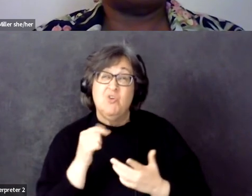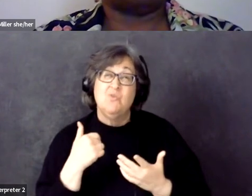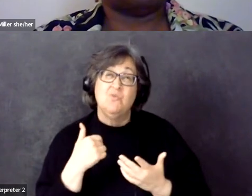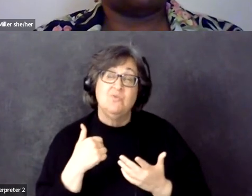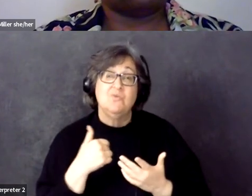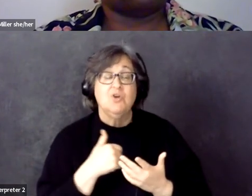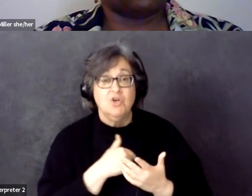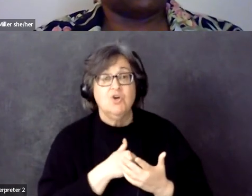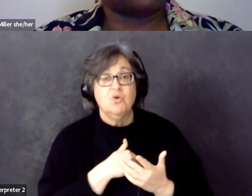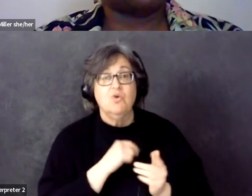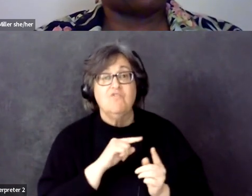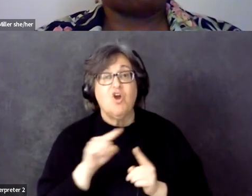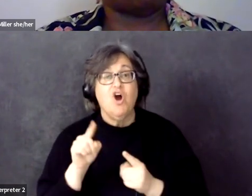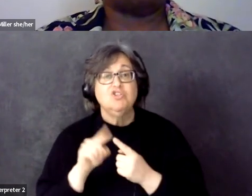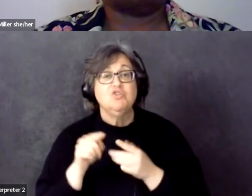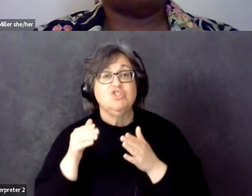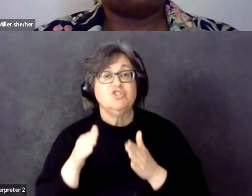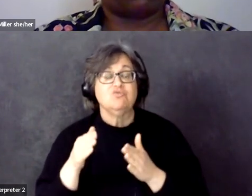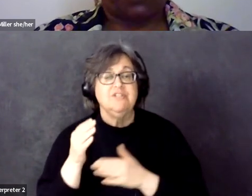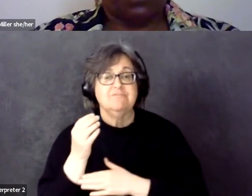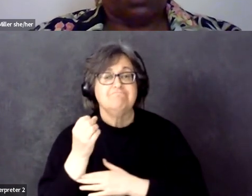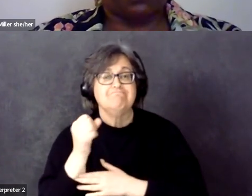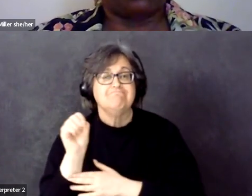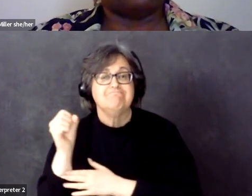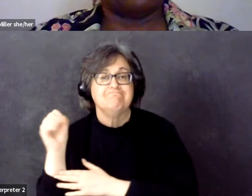we've taken to the street